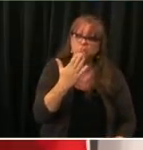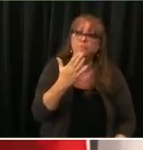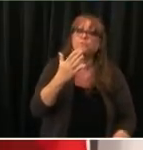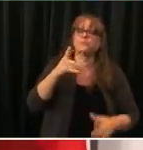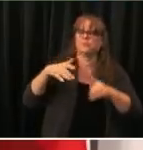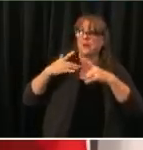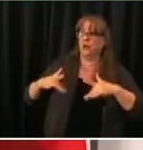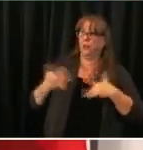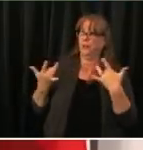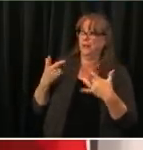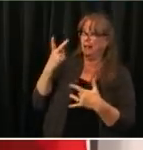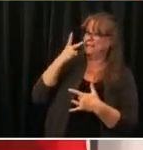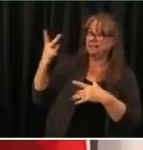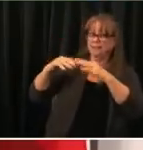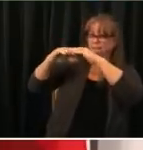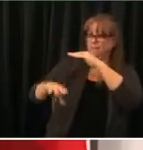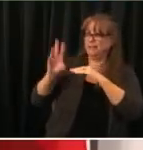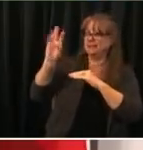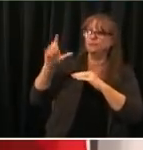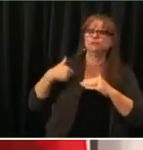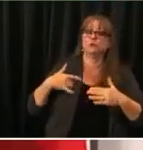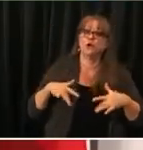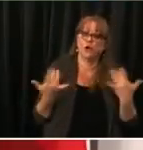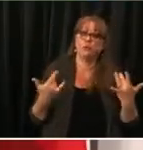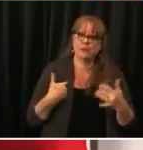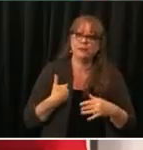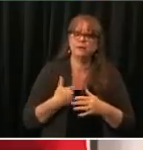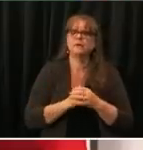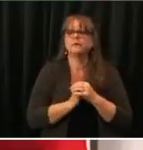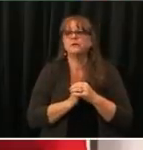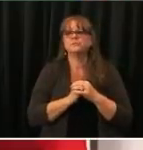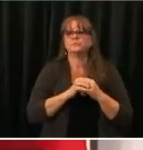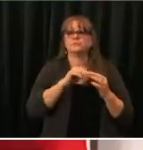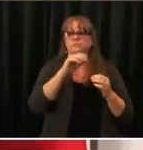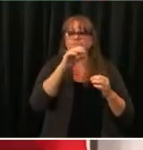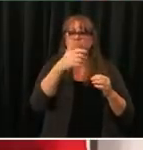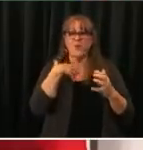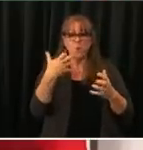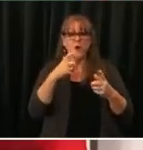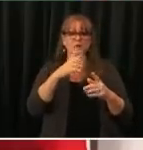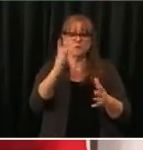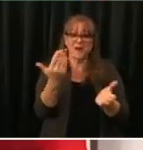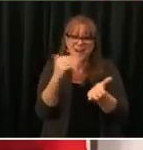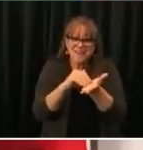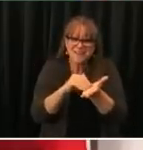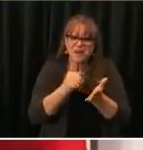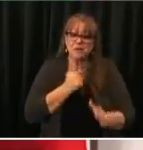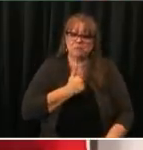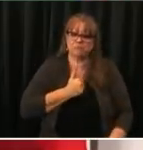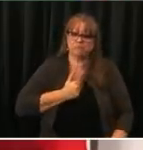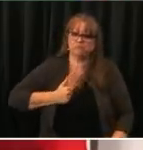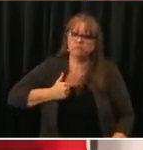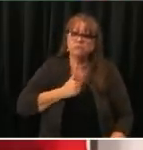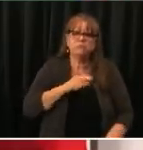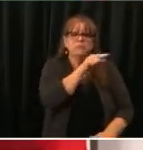that. I also want to express my condolences to the friends and family and loved ones of